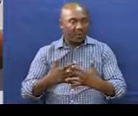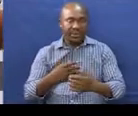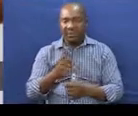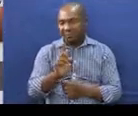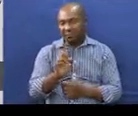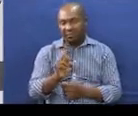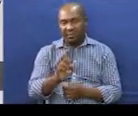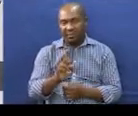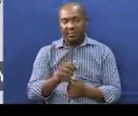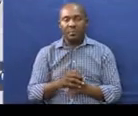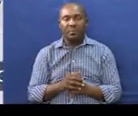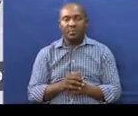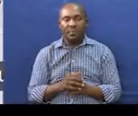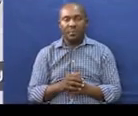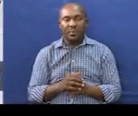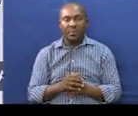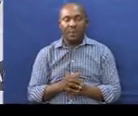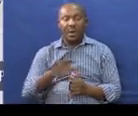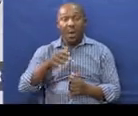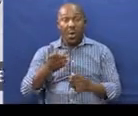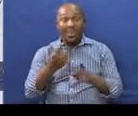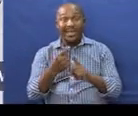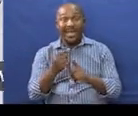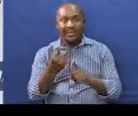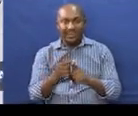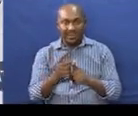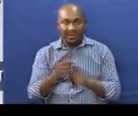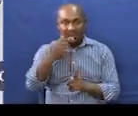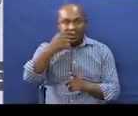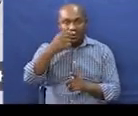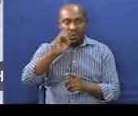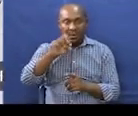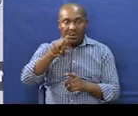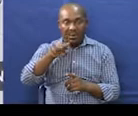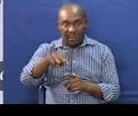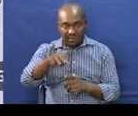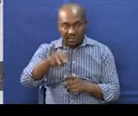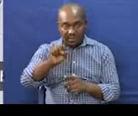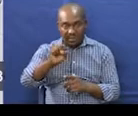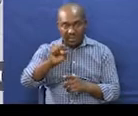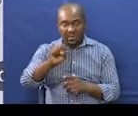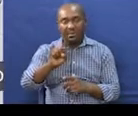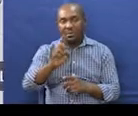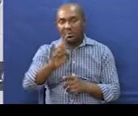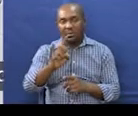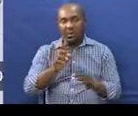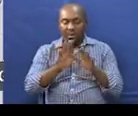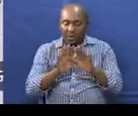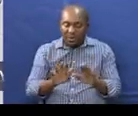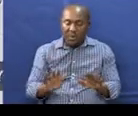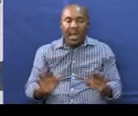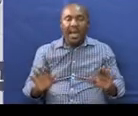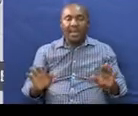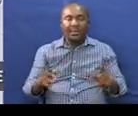commanding terms. Use only polite terms. Another is, as it